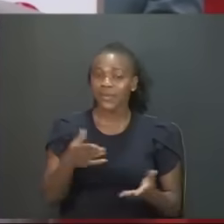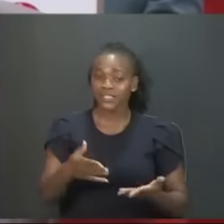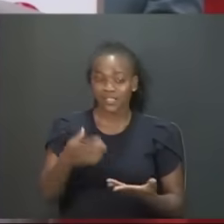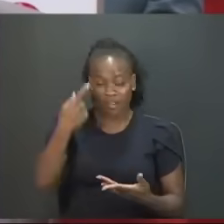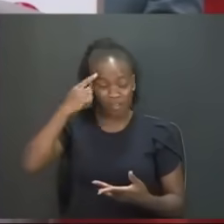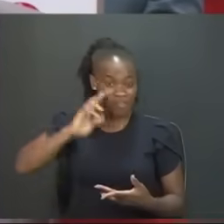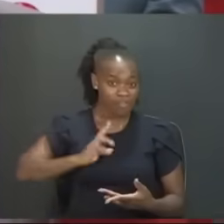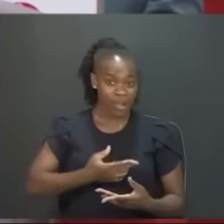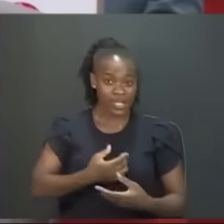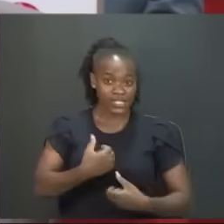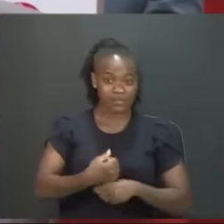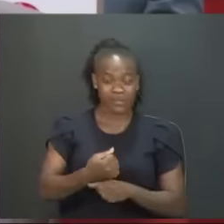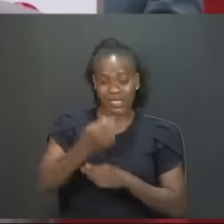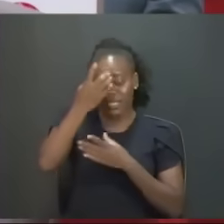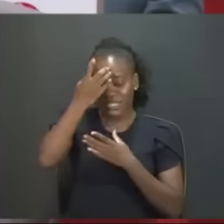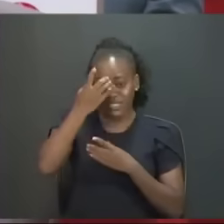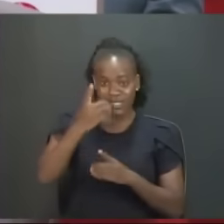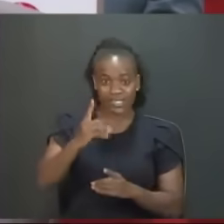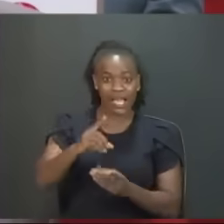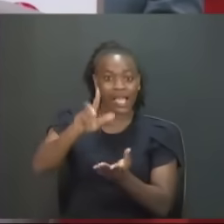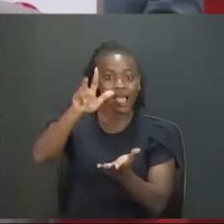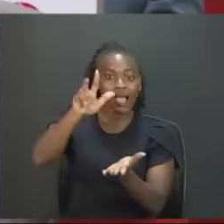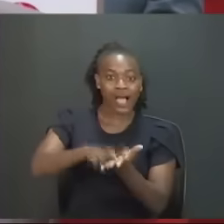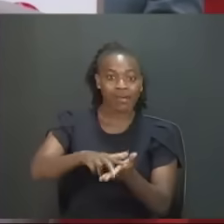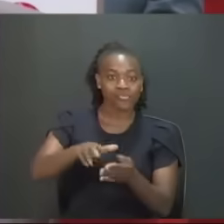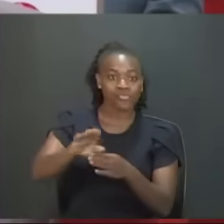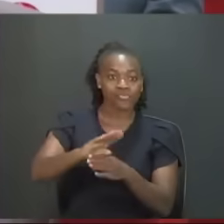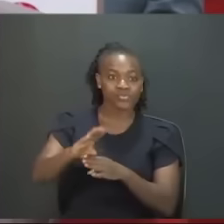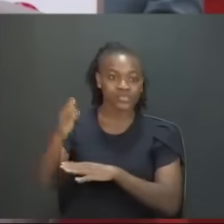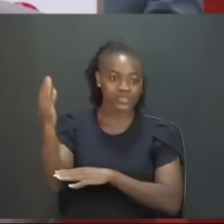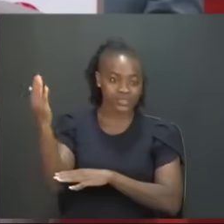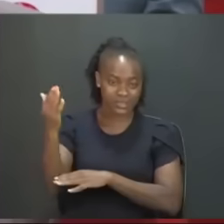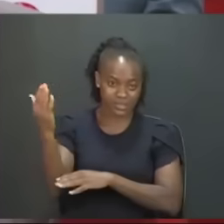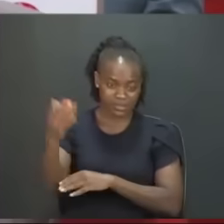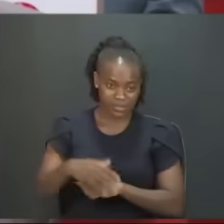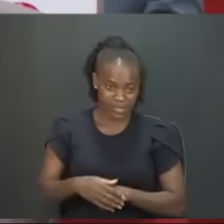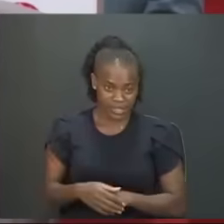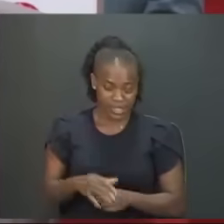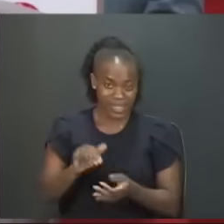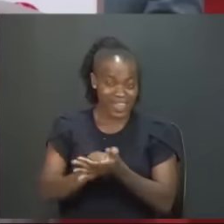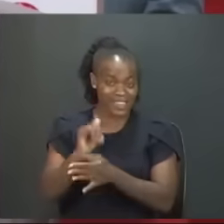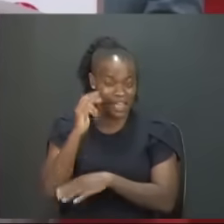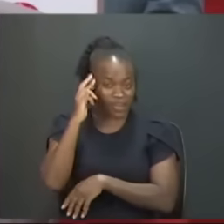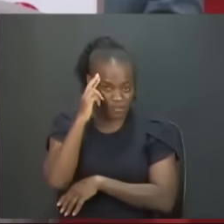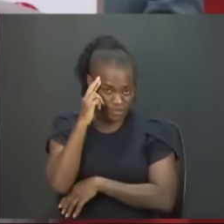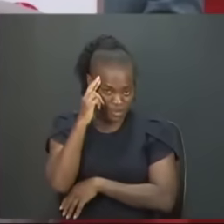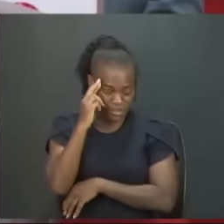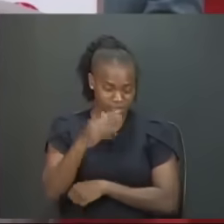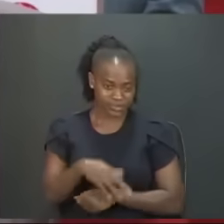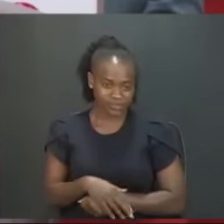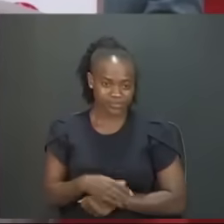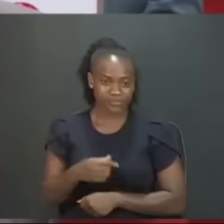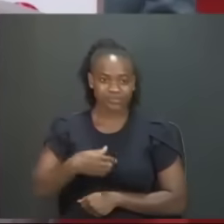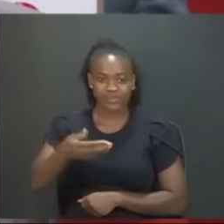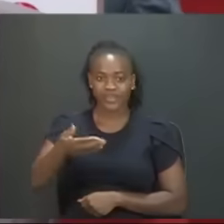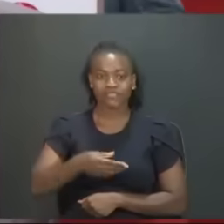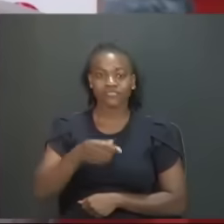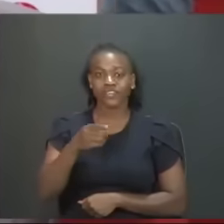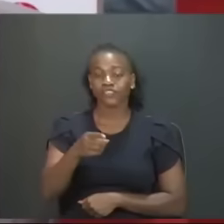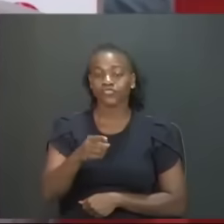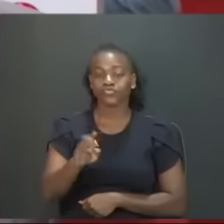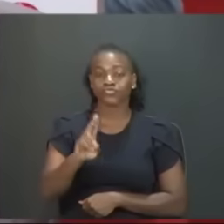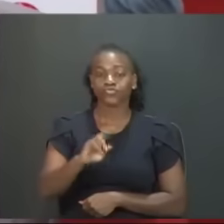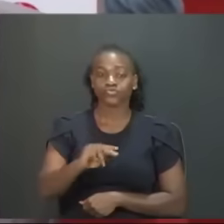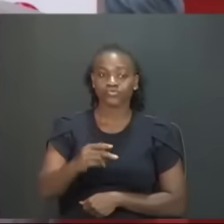or determine for the approval of the business statement. And for that matter, Mr. Speaker, I invite you to apply the